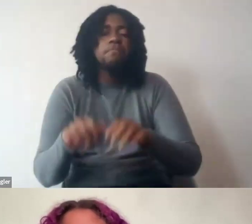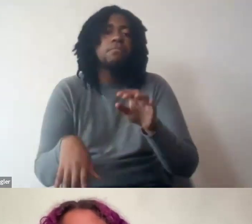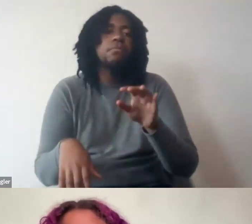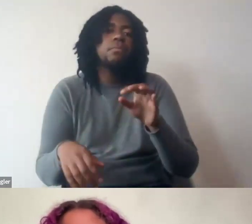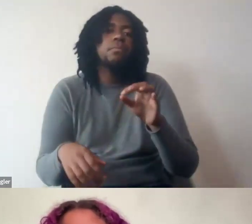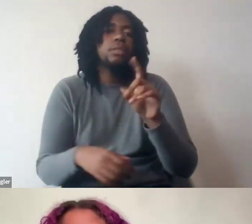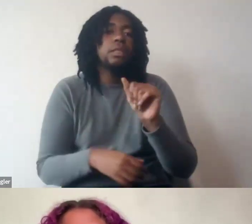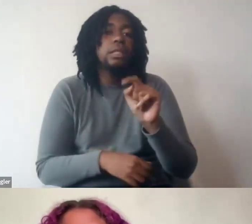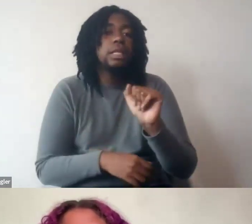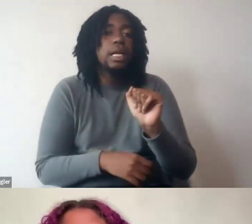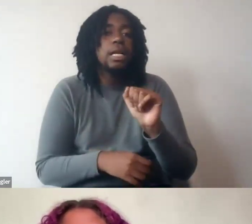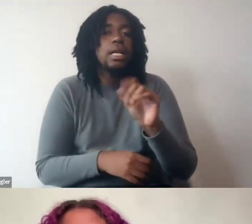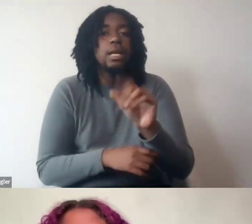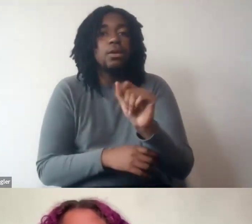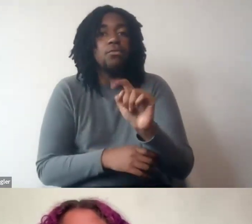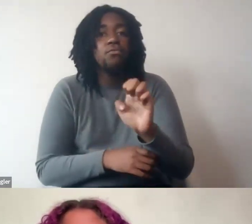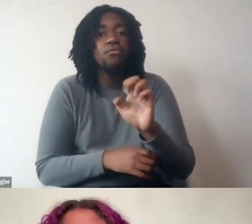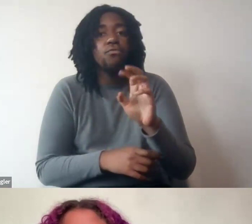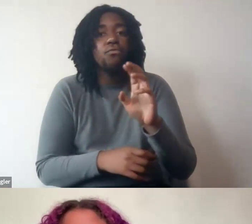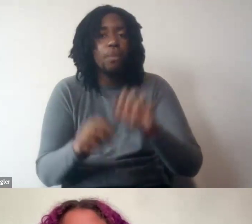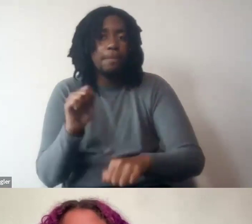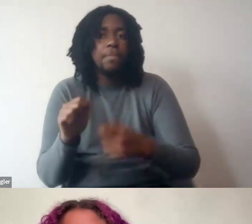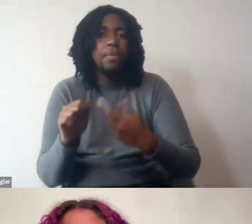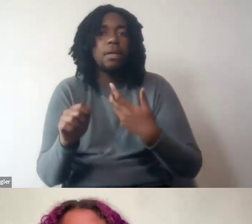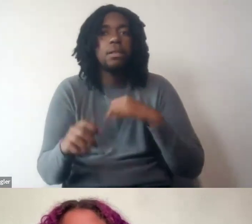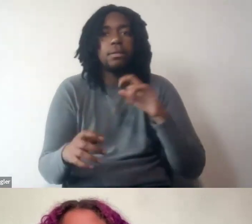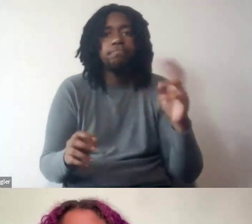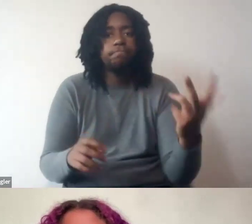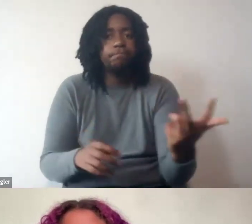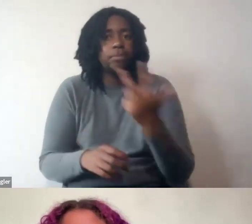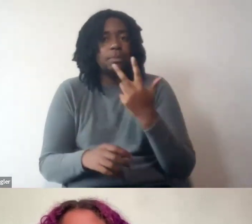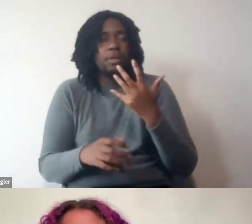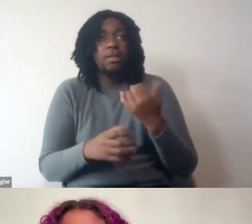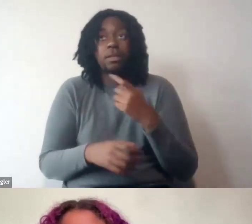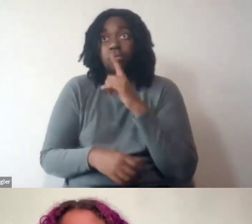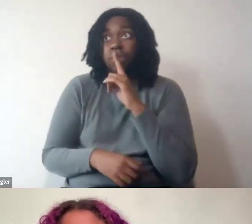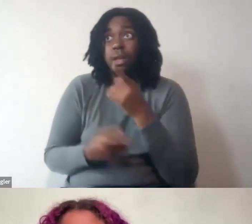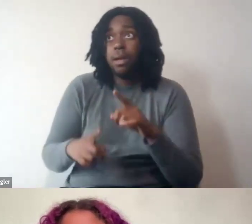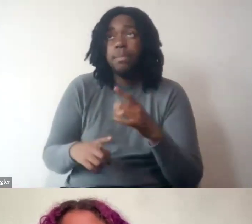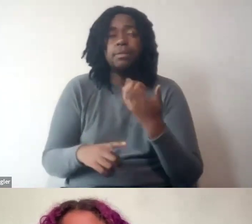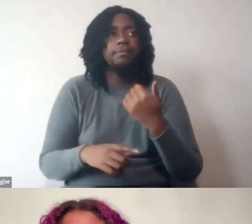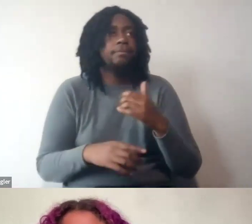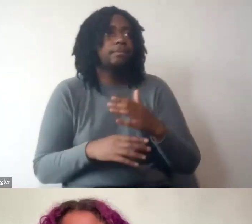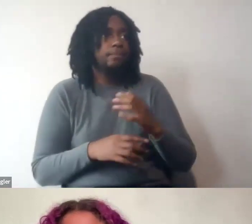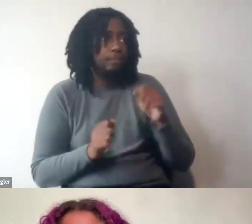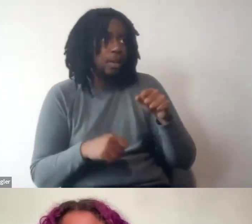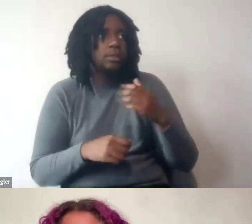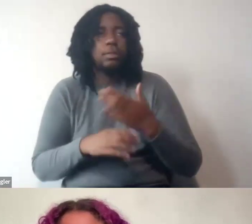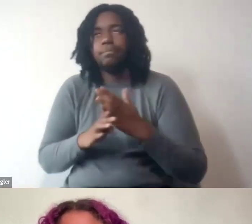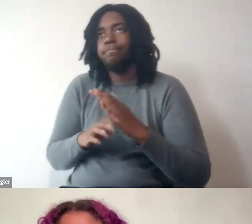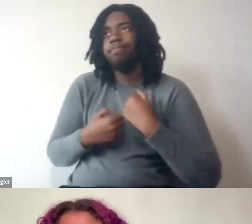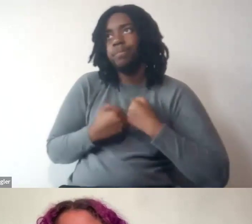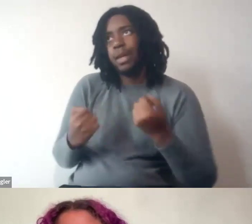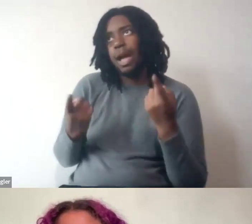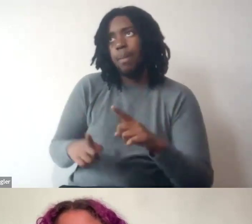to me and asked me if that was real. And we talked about it, and they shared with me that that had happened to one of them.